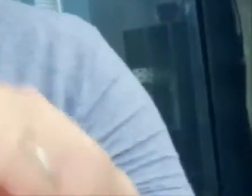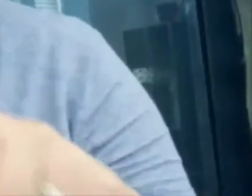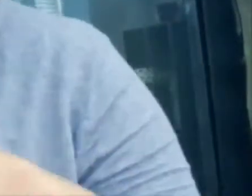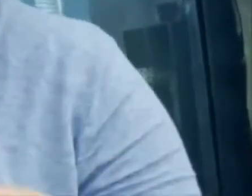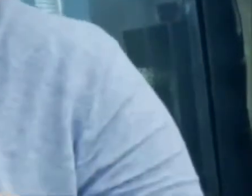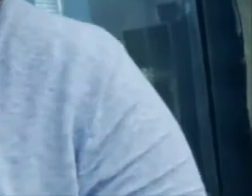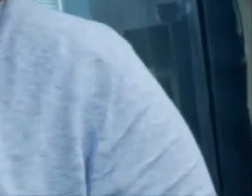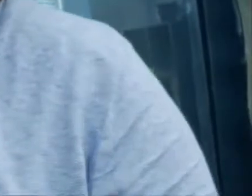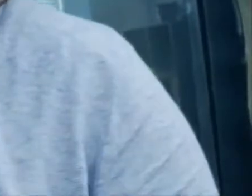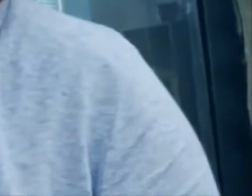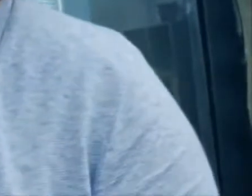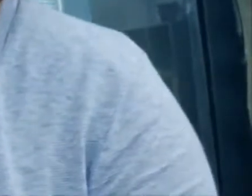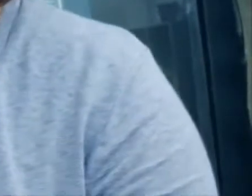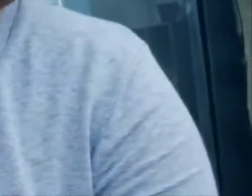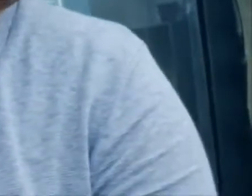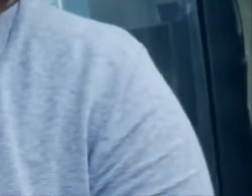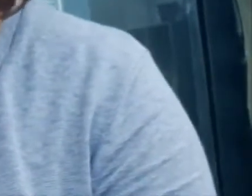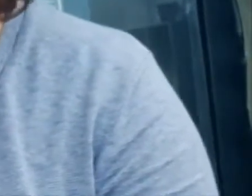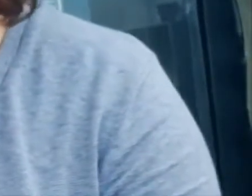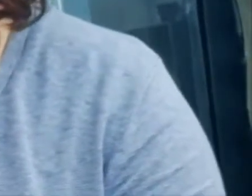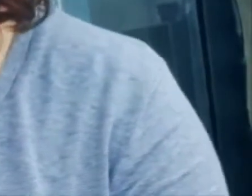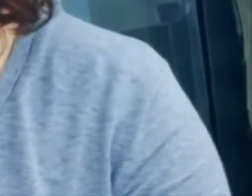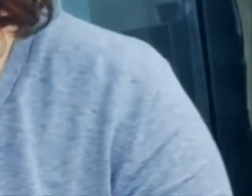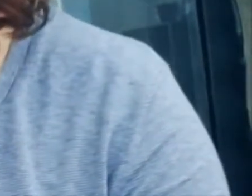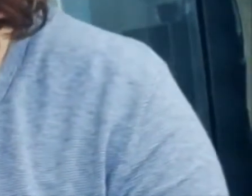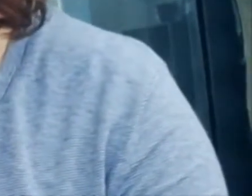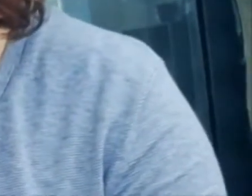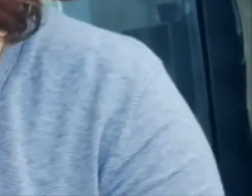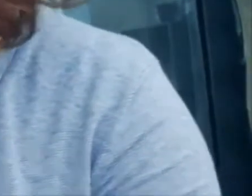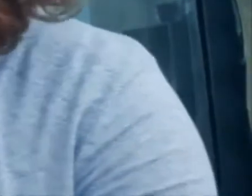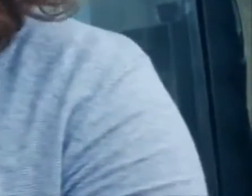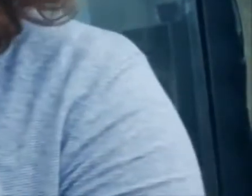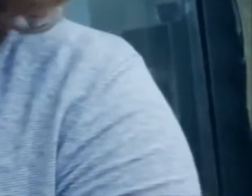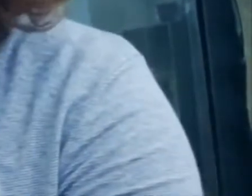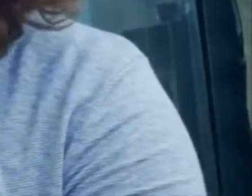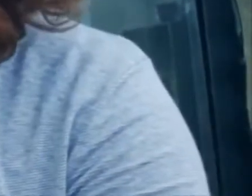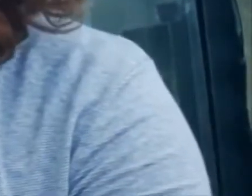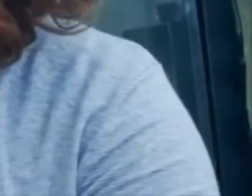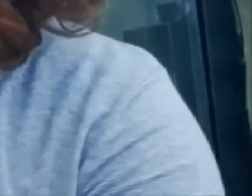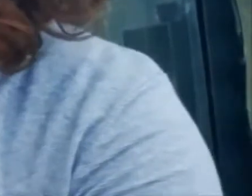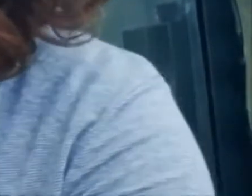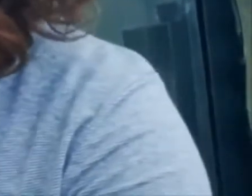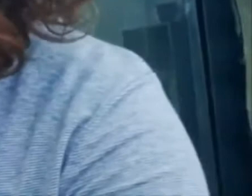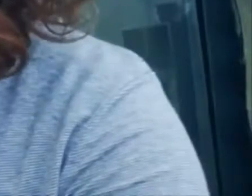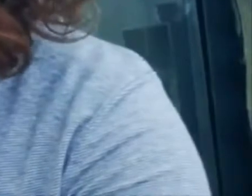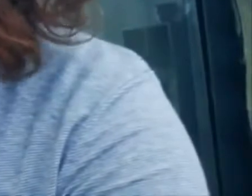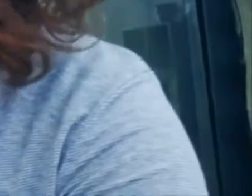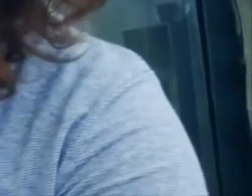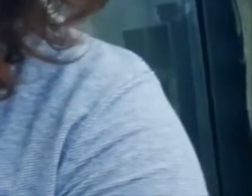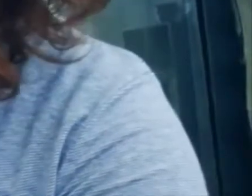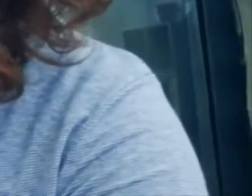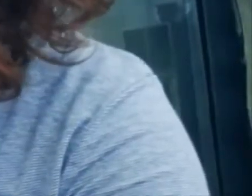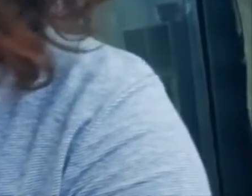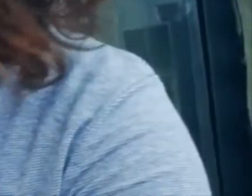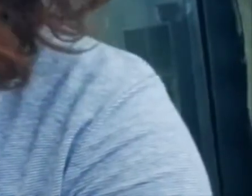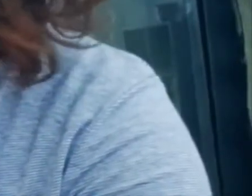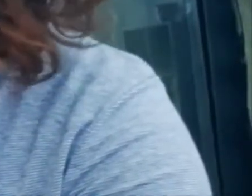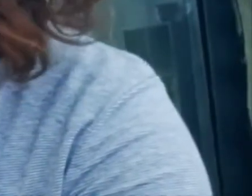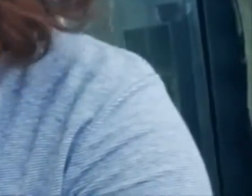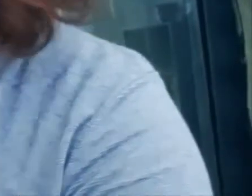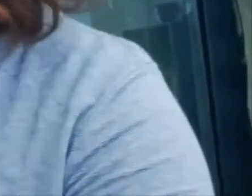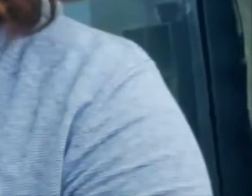Once you pour the cereal in the milk, you've pretty much done it. This is pretty simple 1, 2, 3 kind